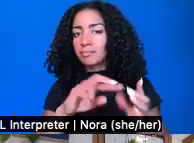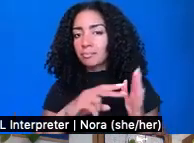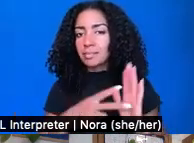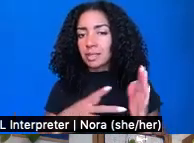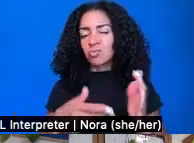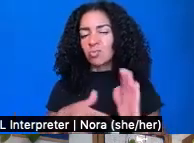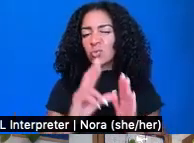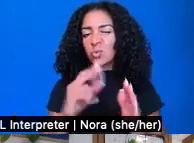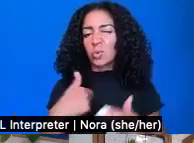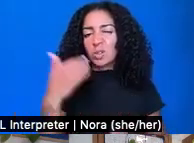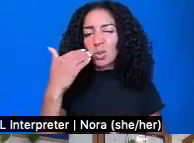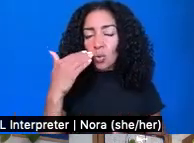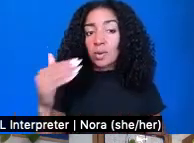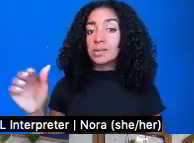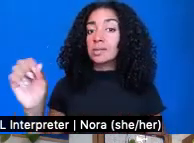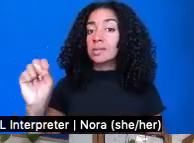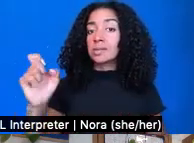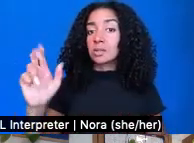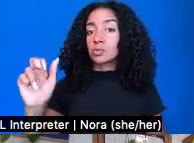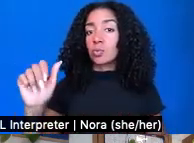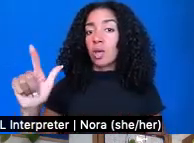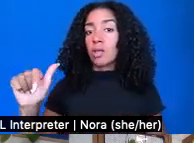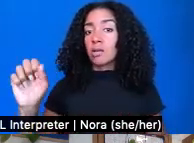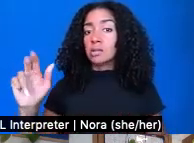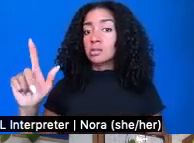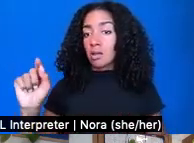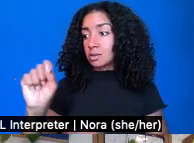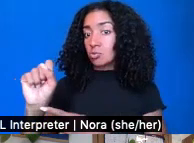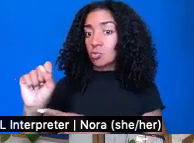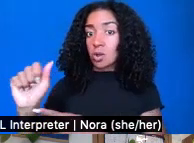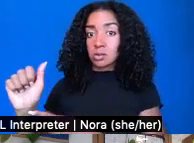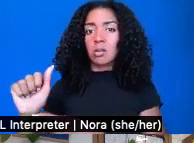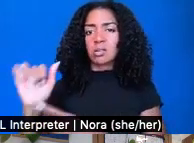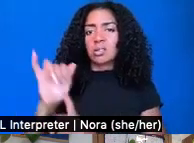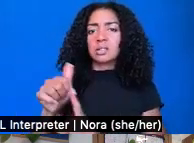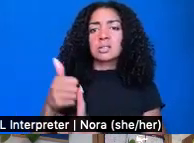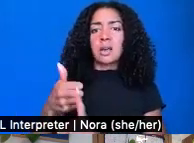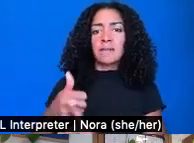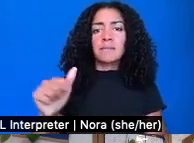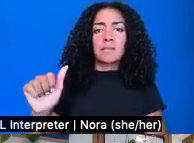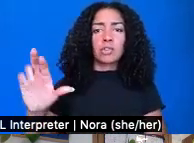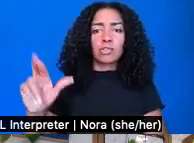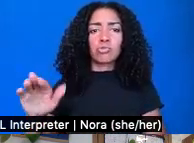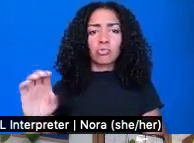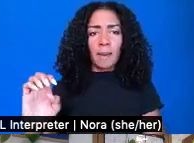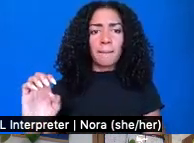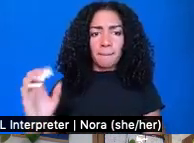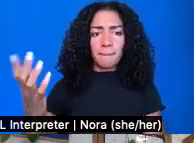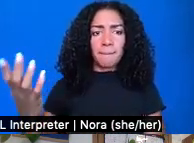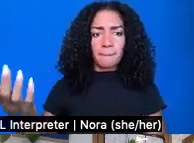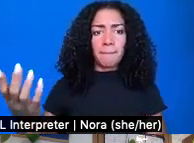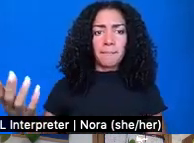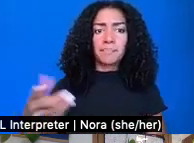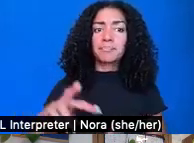if a victim cannot or does not give enthusiastic consent. It can have elements of force, coercion, or